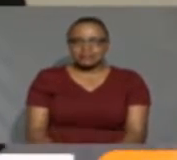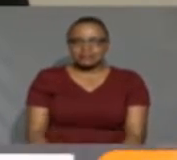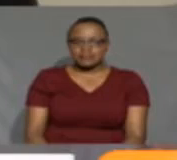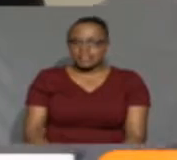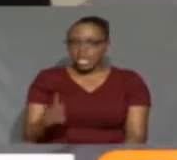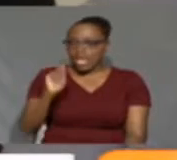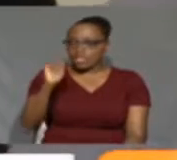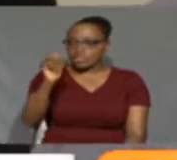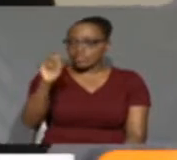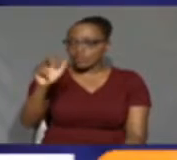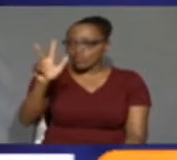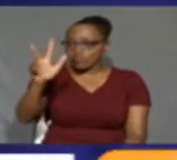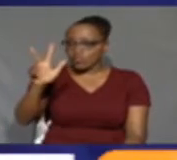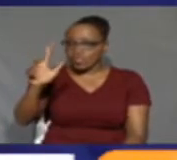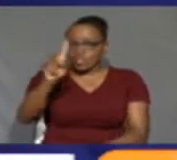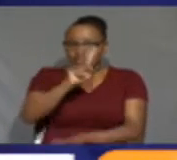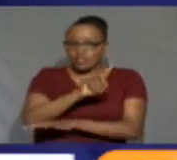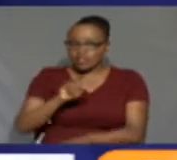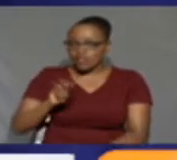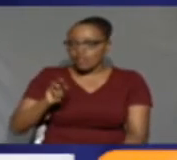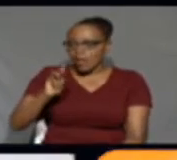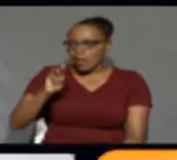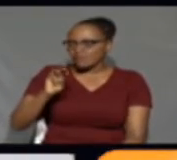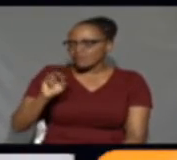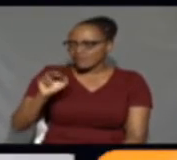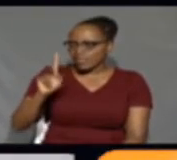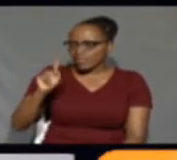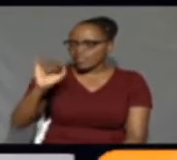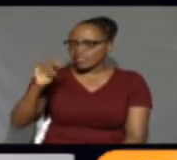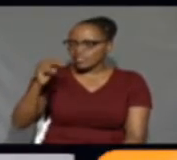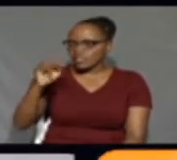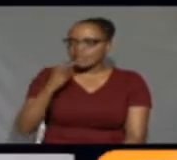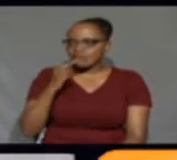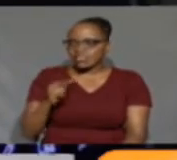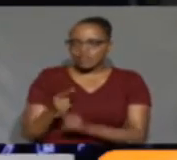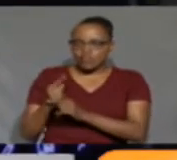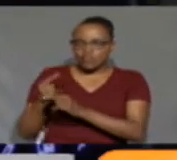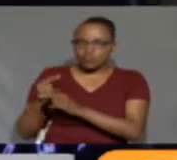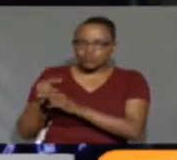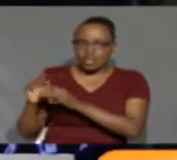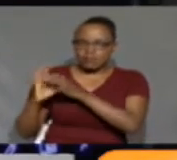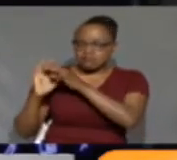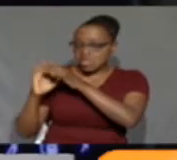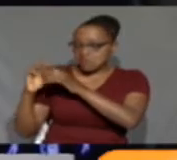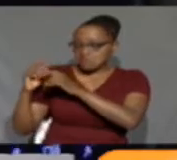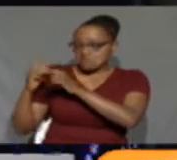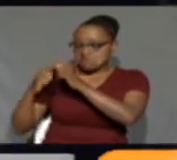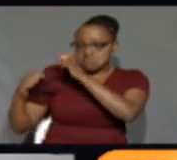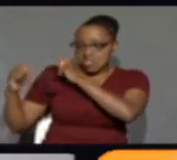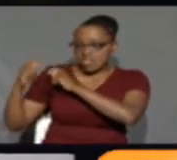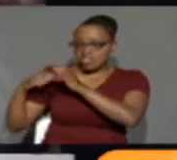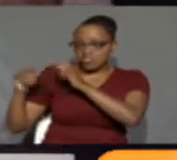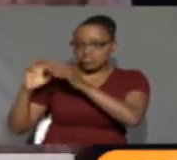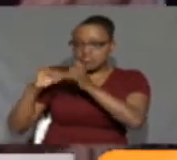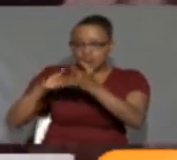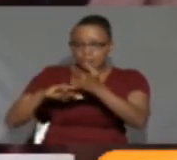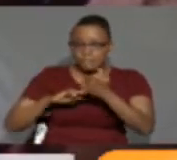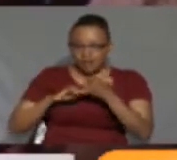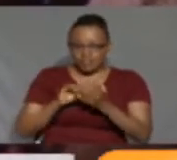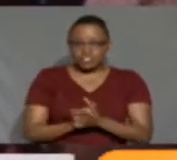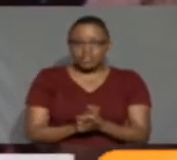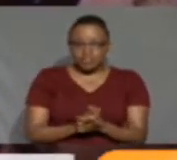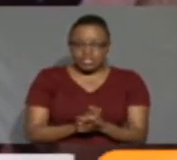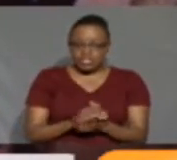Giving her testimony for the third day, Maryanne Kitany displayed evidence of her traditional marriage to Mithika Linturi. Mithika Linturi is facing